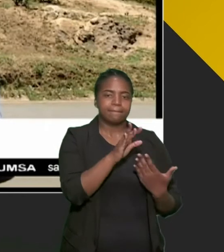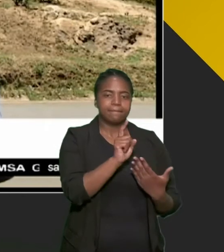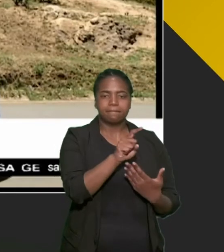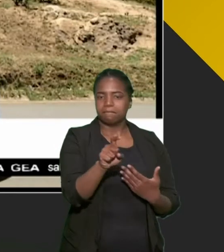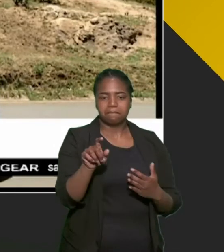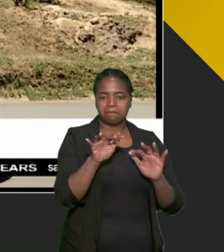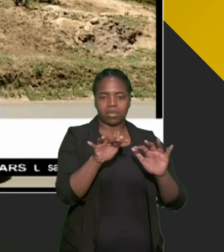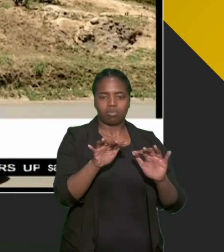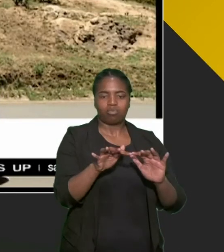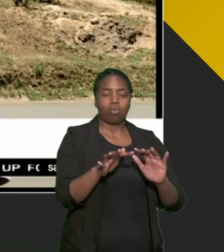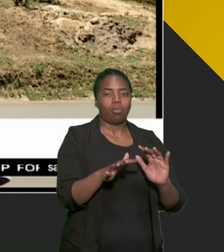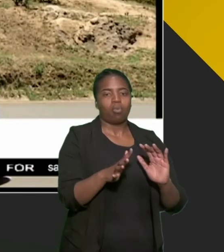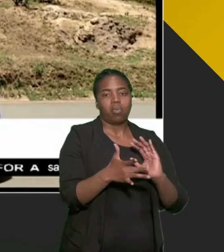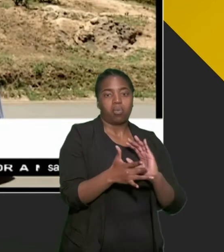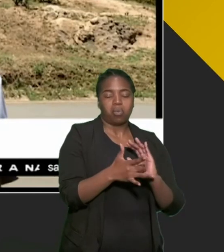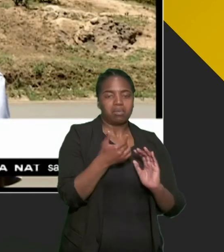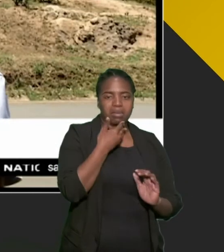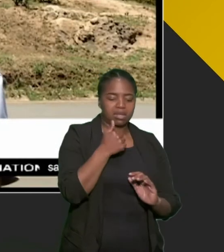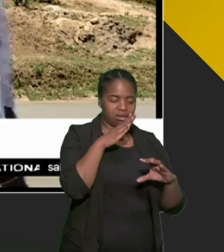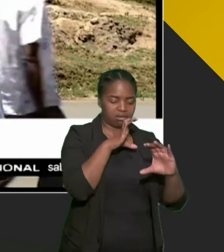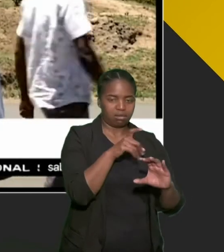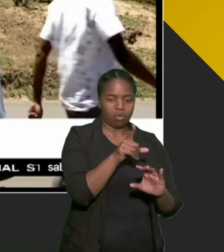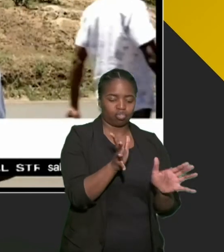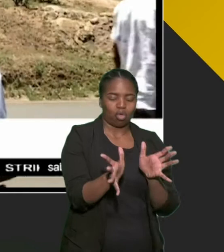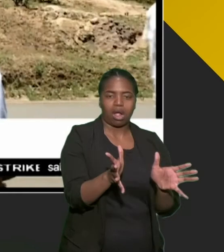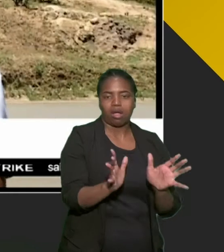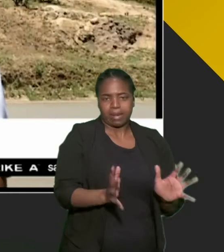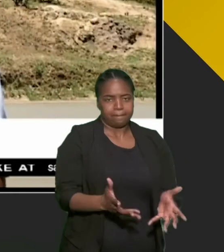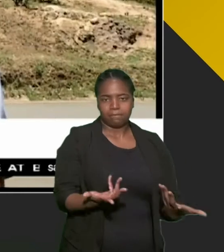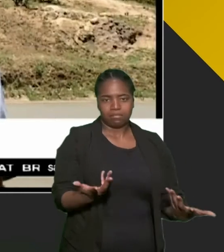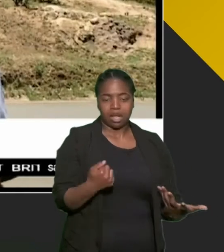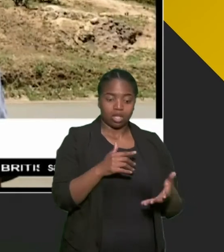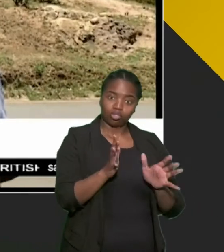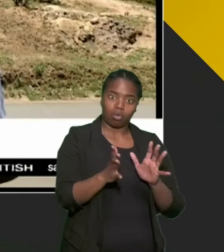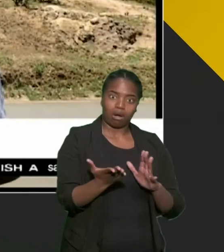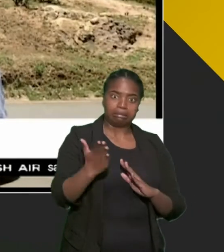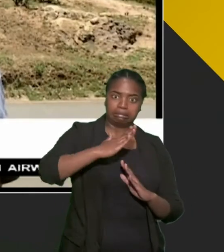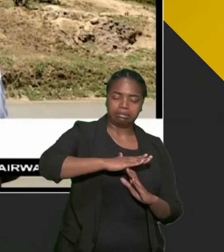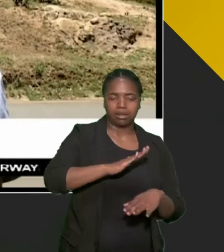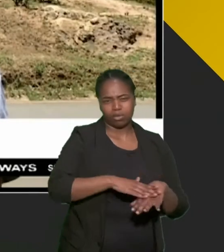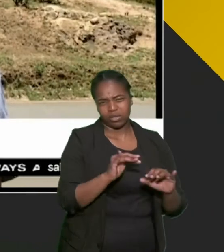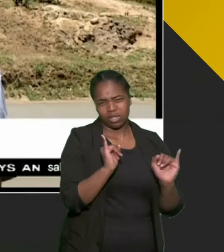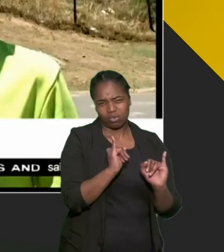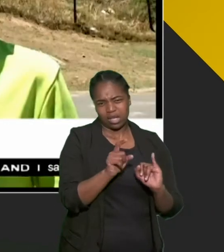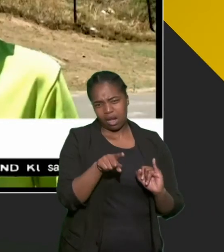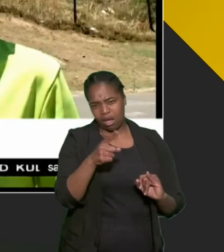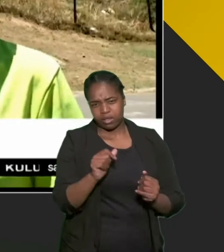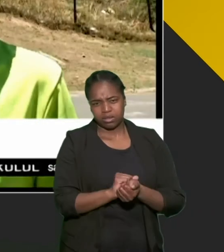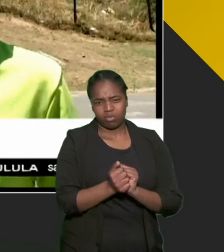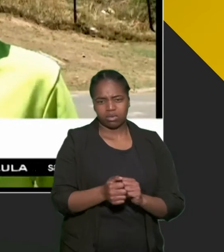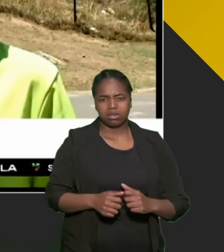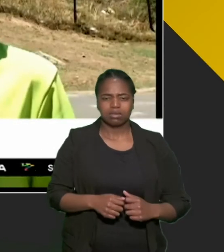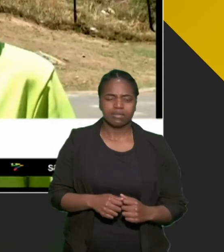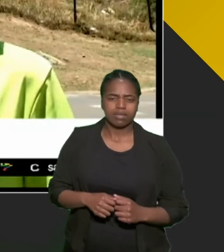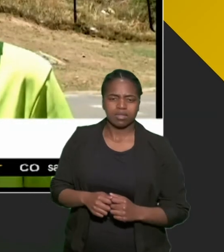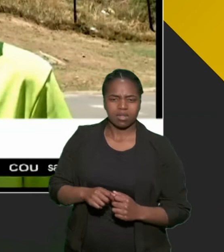isn't a main sport in the country. They mainly focus on soccer, and they take soccer more seriously than other sports. Be